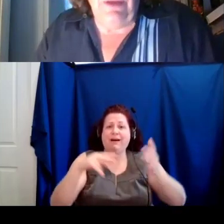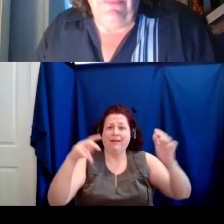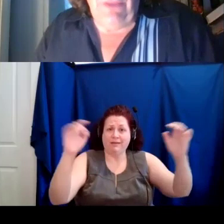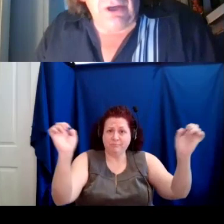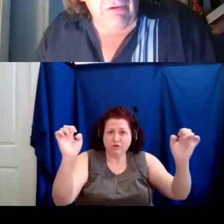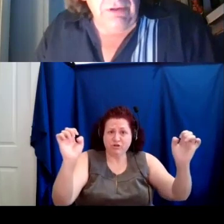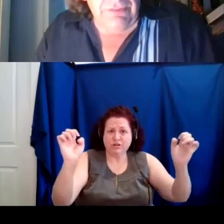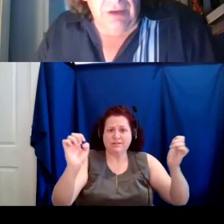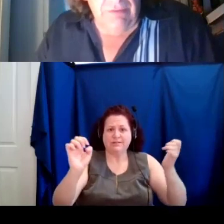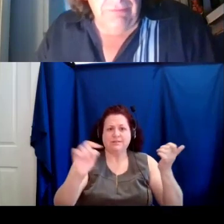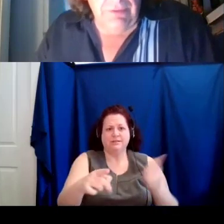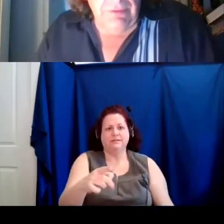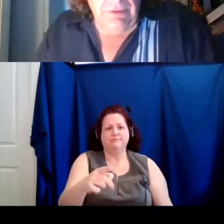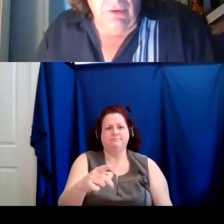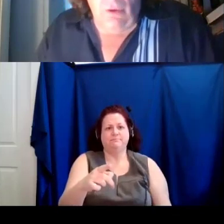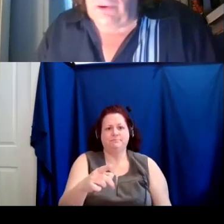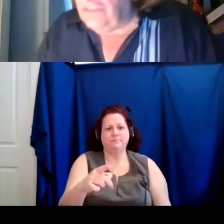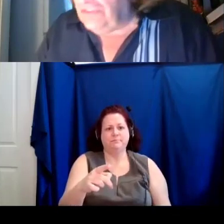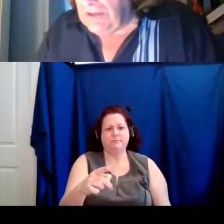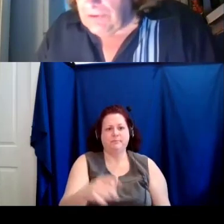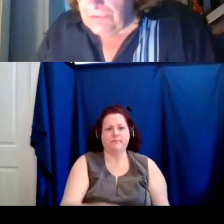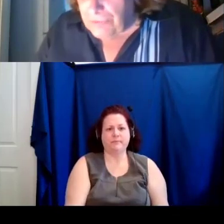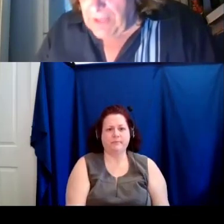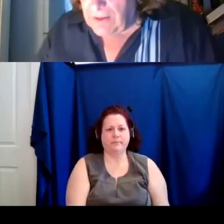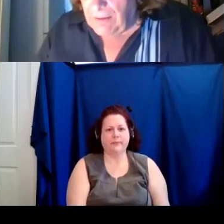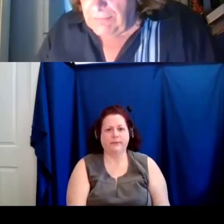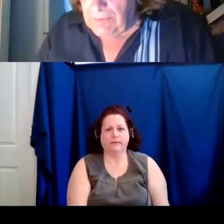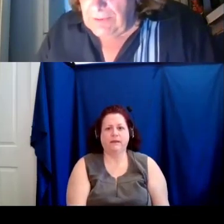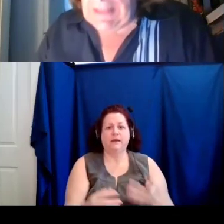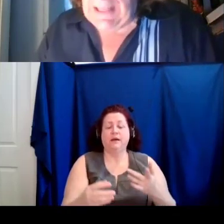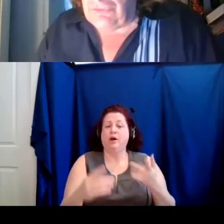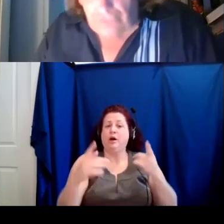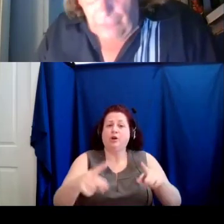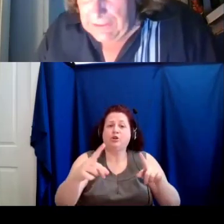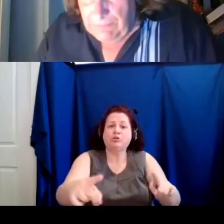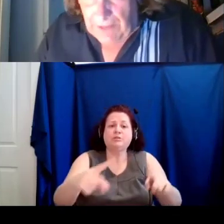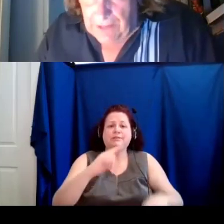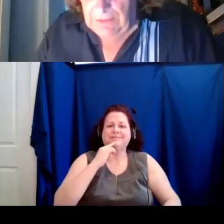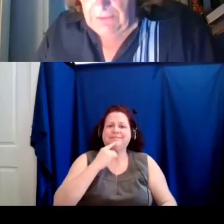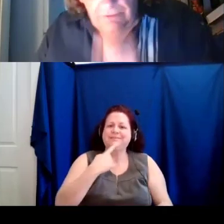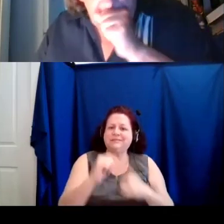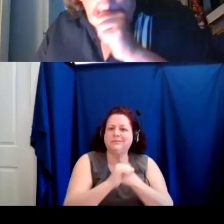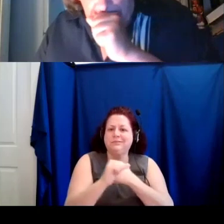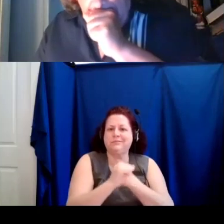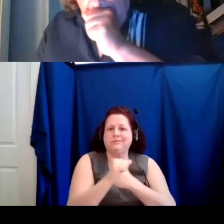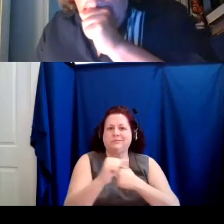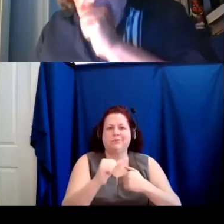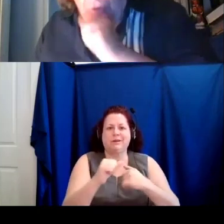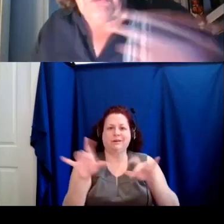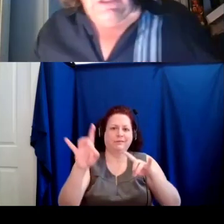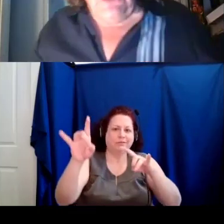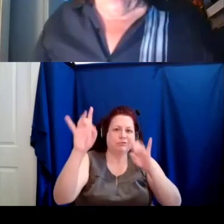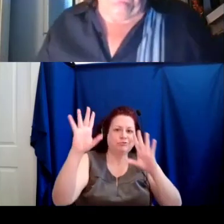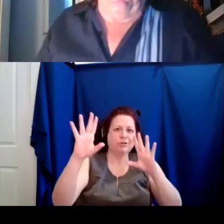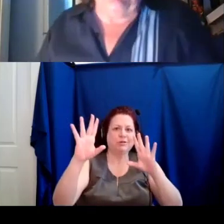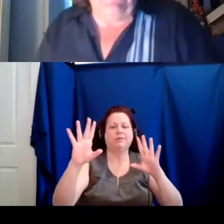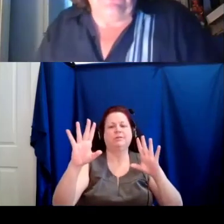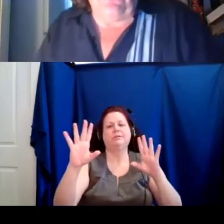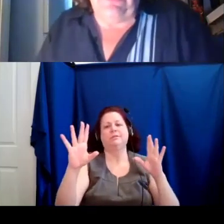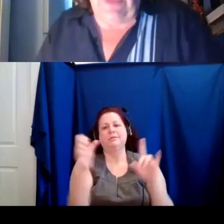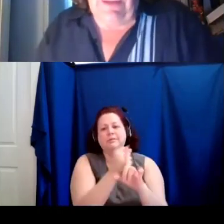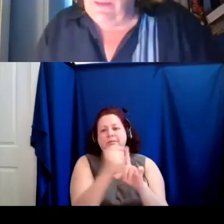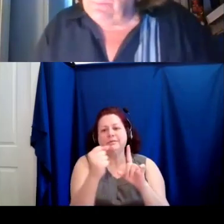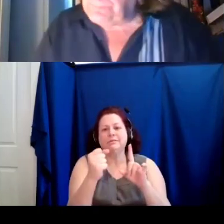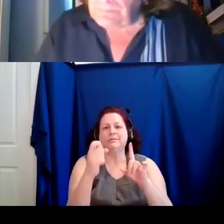as the occurrence of or a serious threat of extreme violence, personal injury or